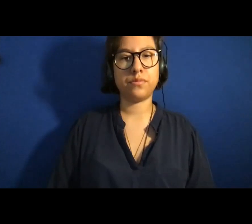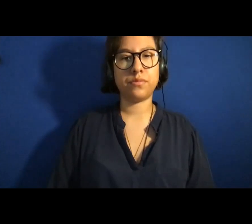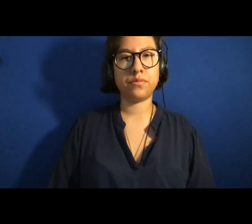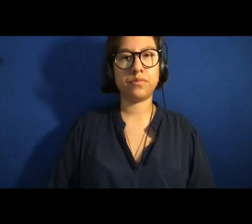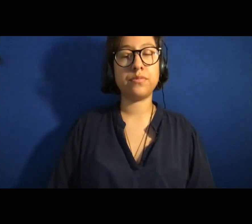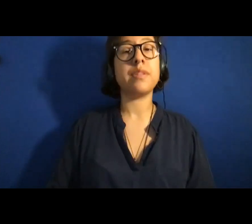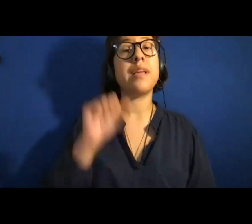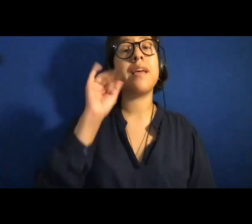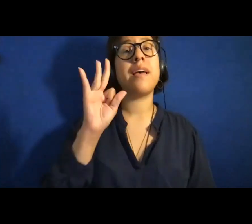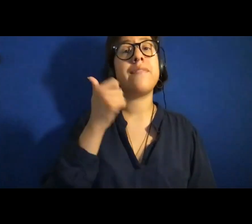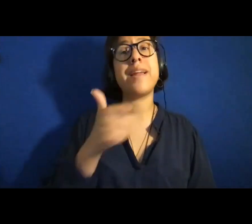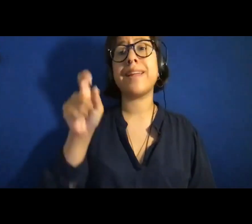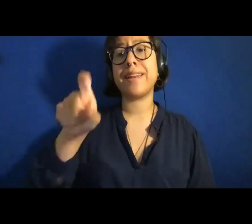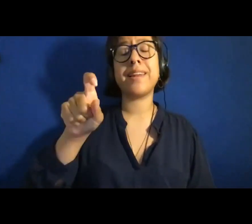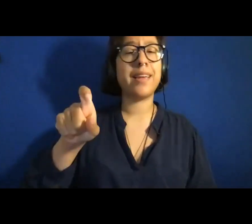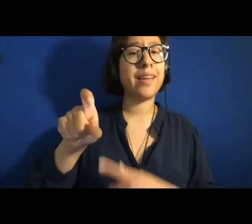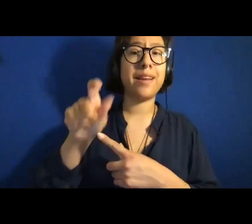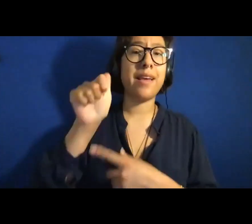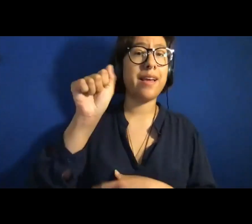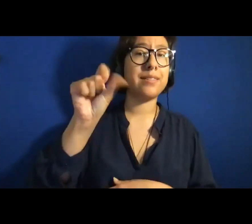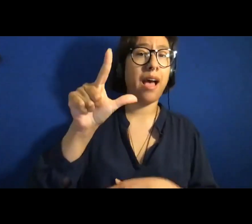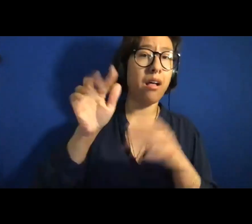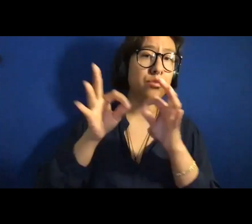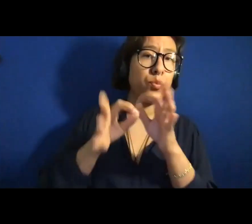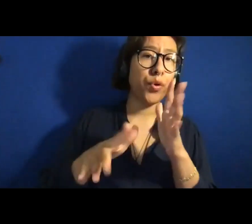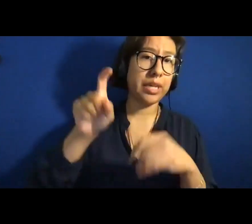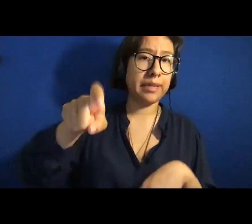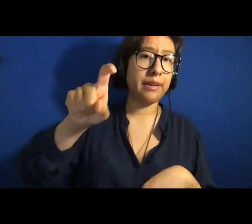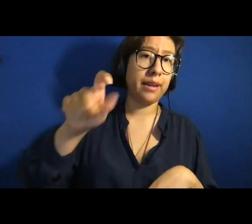If there's any need of anybody that has ASL needs,